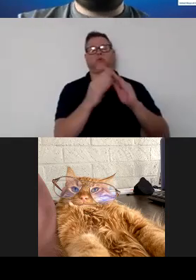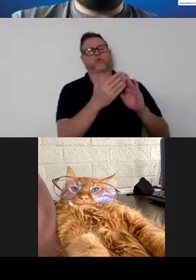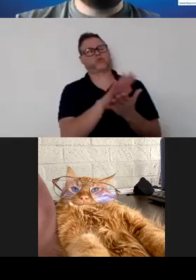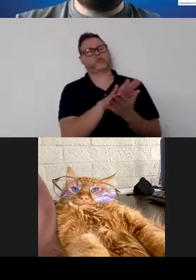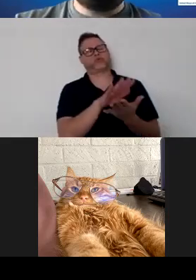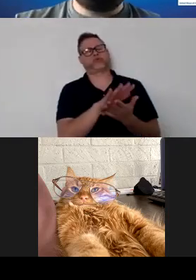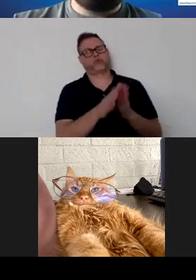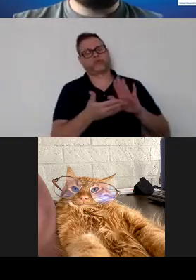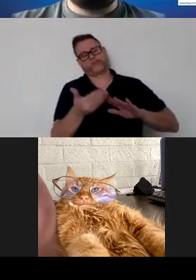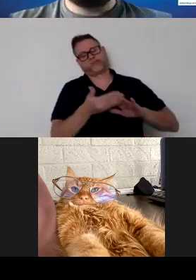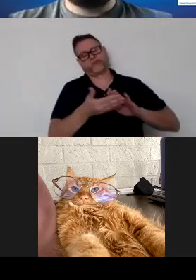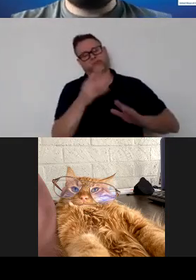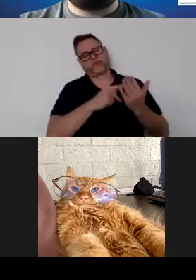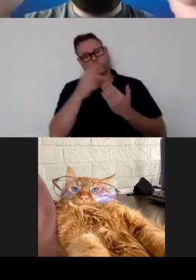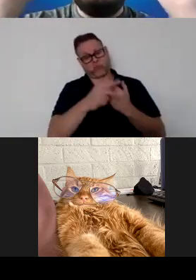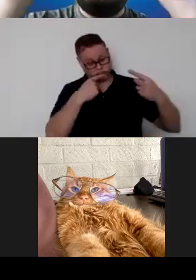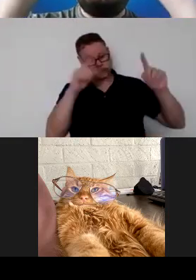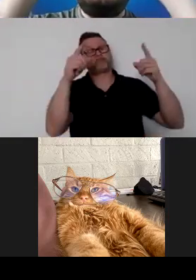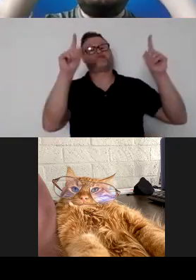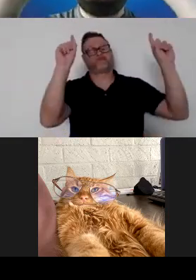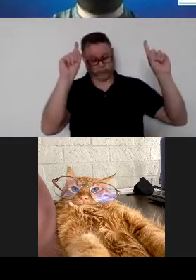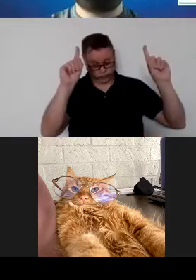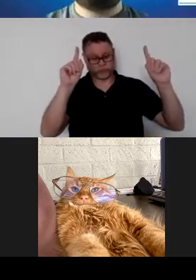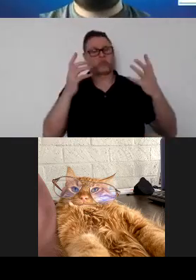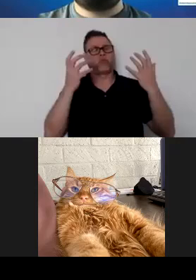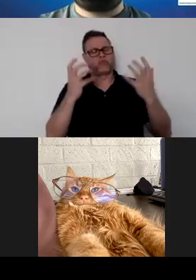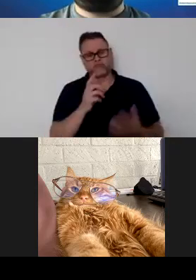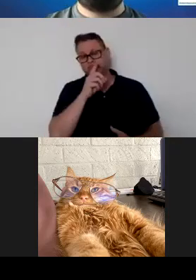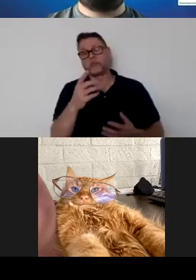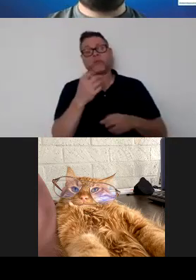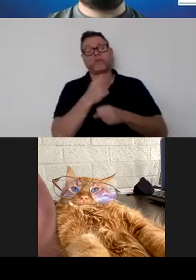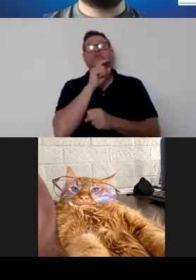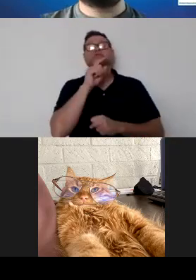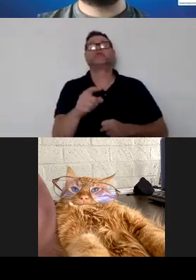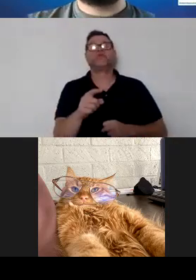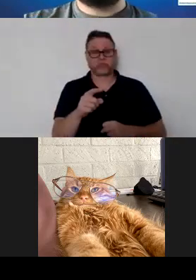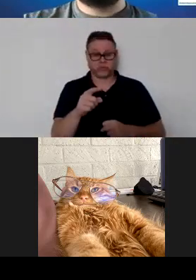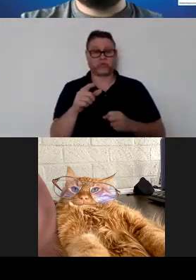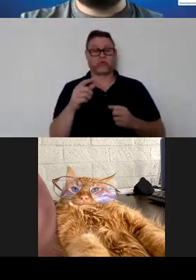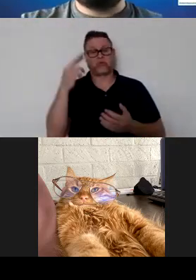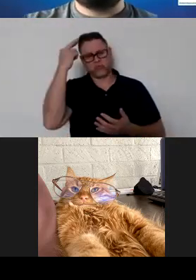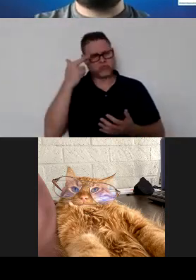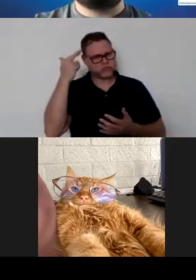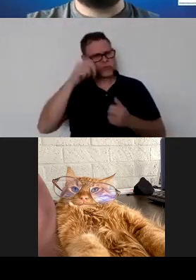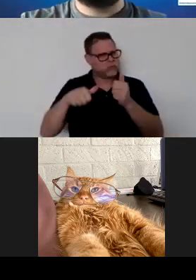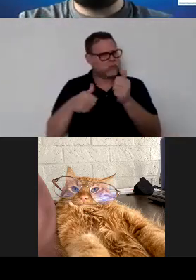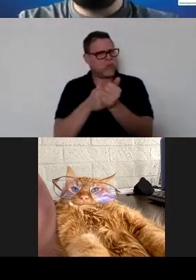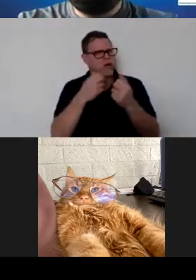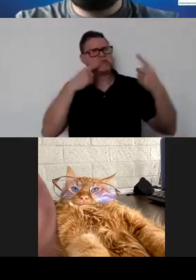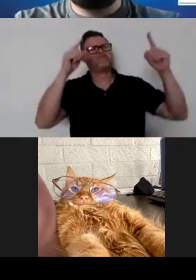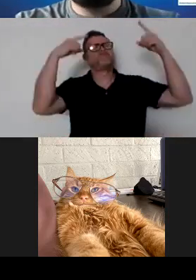that operates the program extremely successfully, right? But we really want to ensure that the reason behind those successes, right,